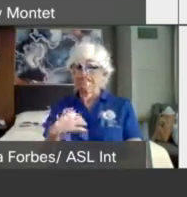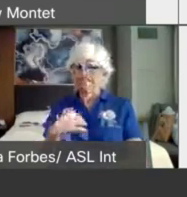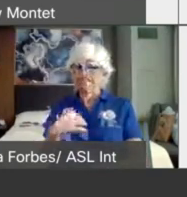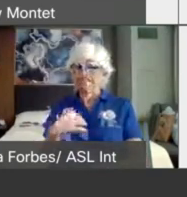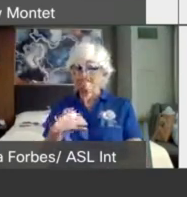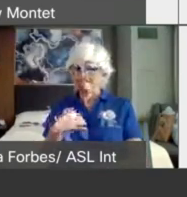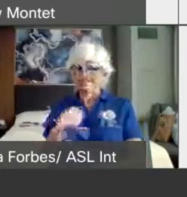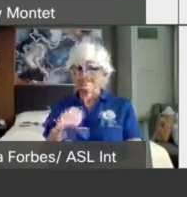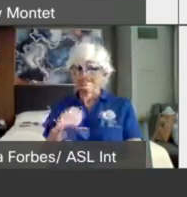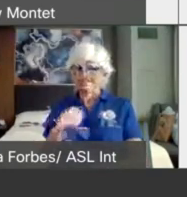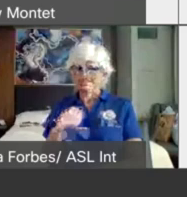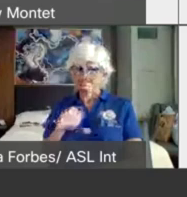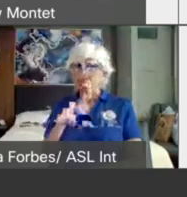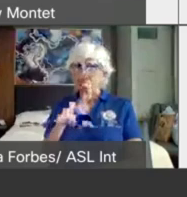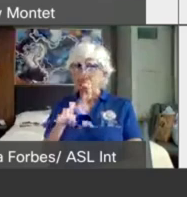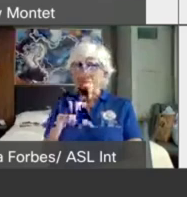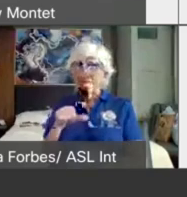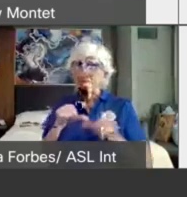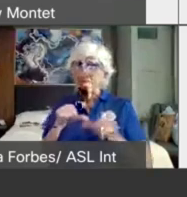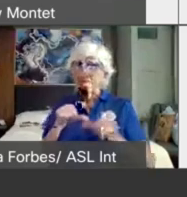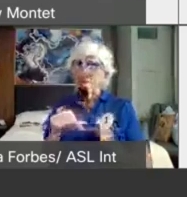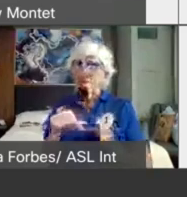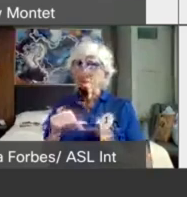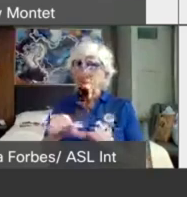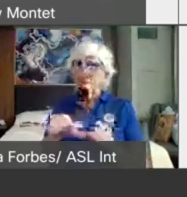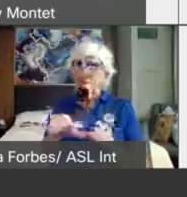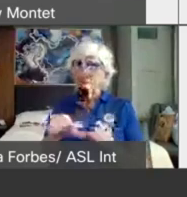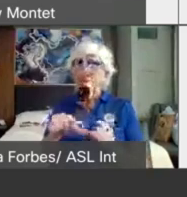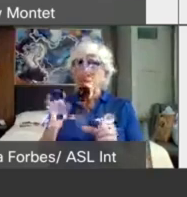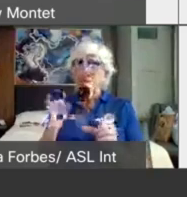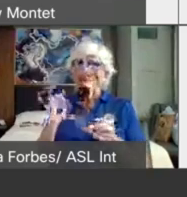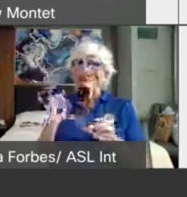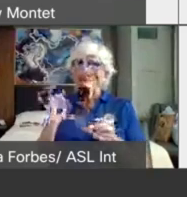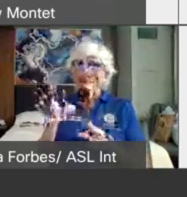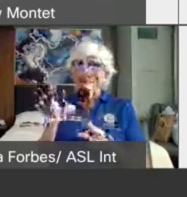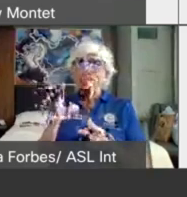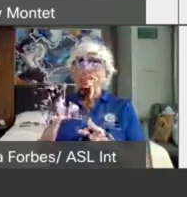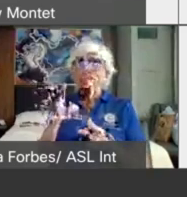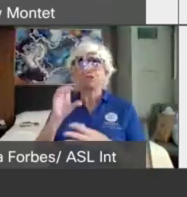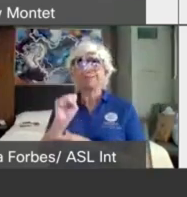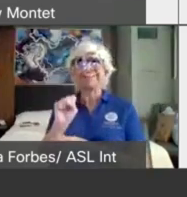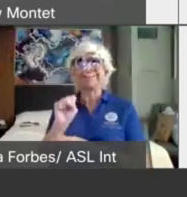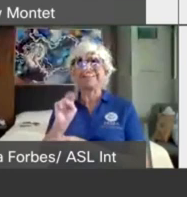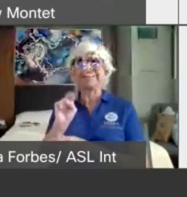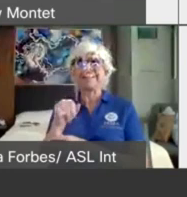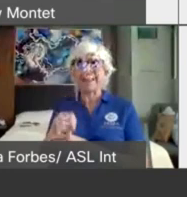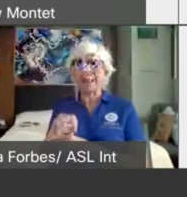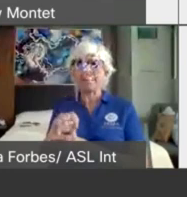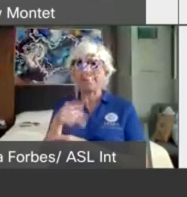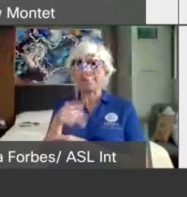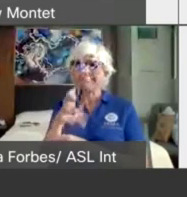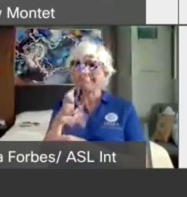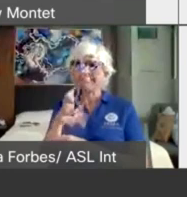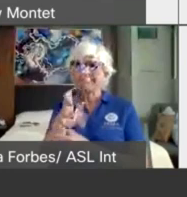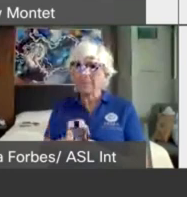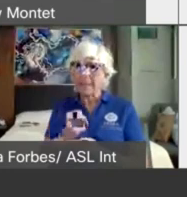is a one-time because of the event. So if you have a SNAP application that's pending, you can always